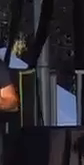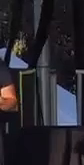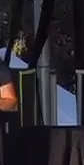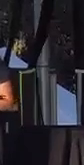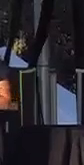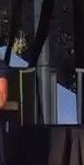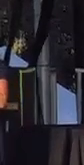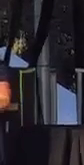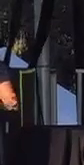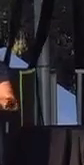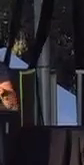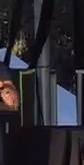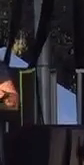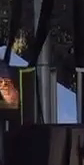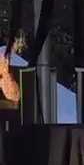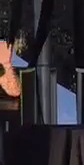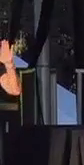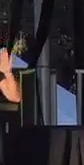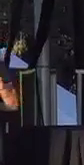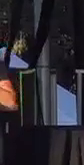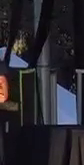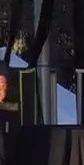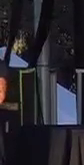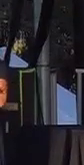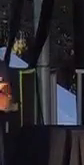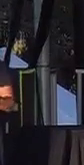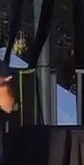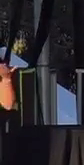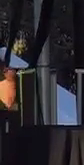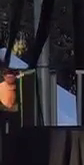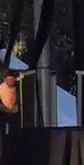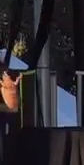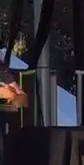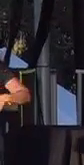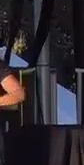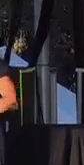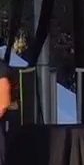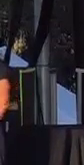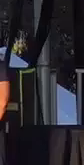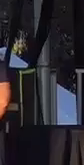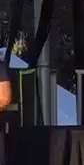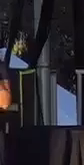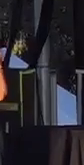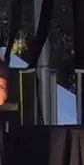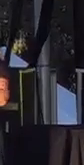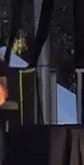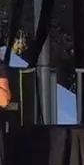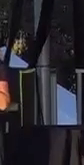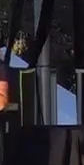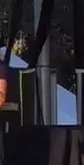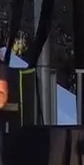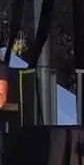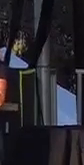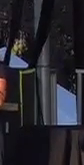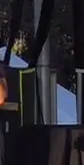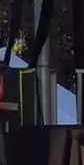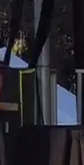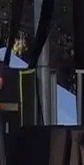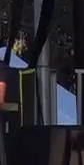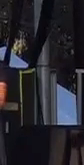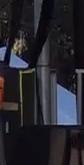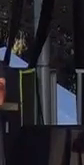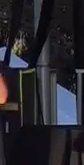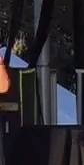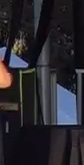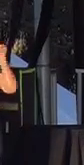liberty that this amazing country of ours has to offer, we've got to be thinking about others who are still struggling." The